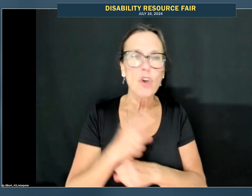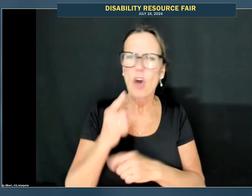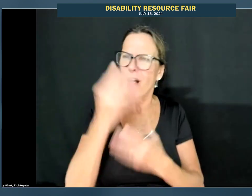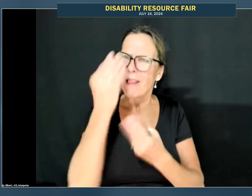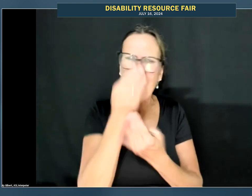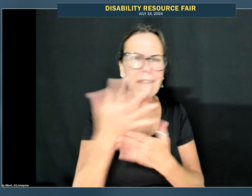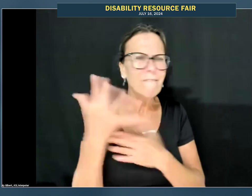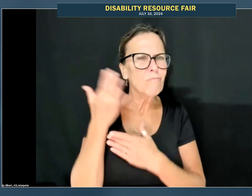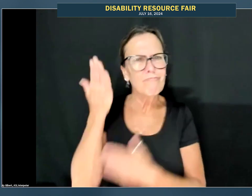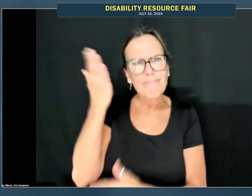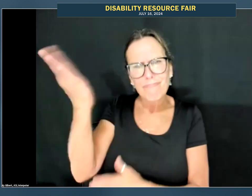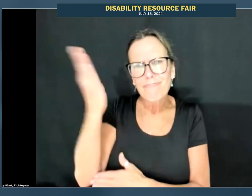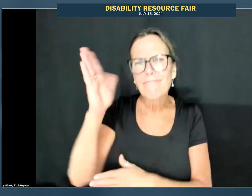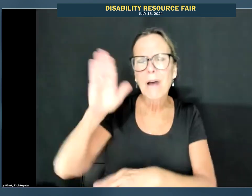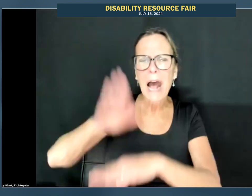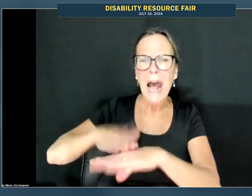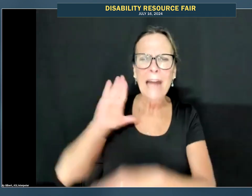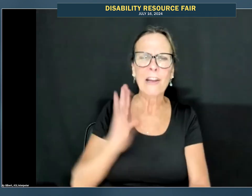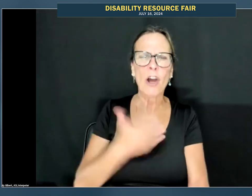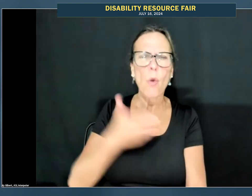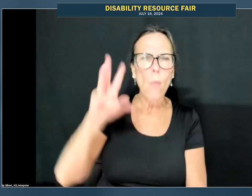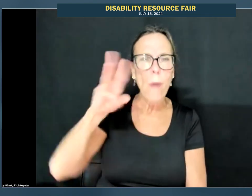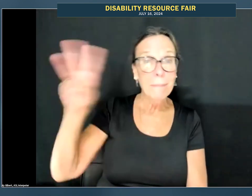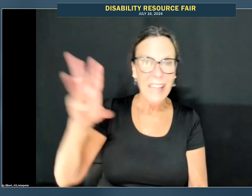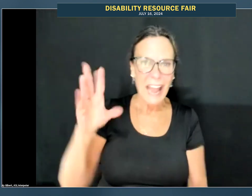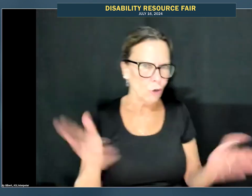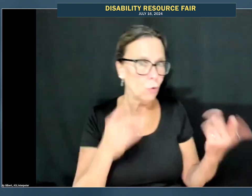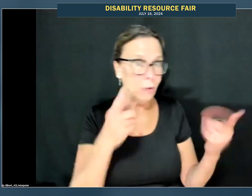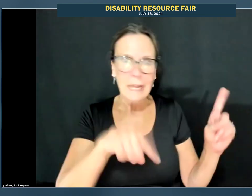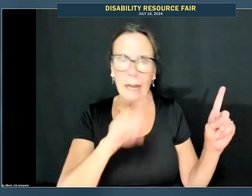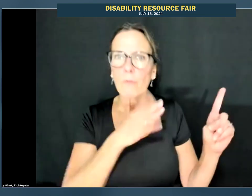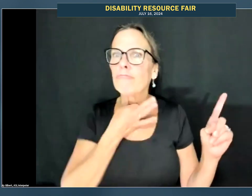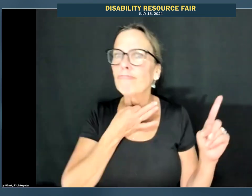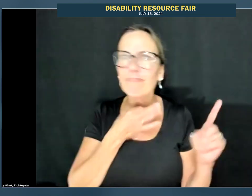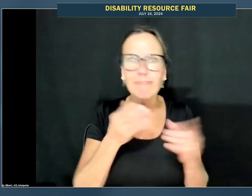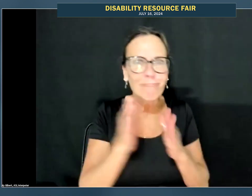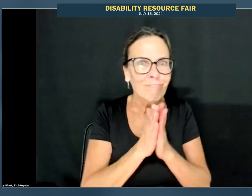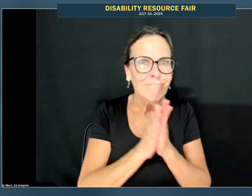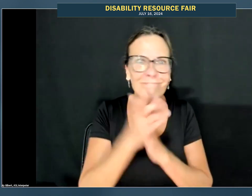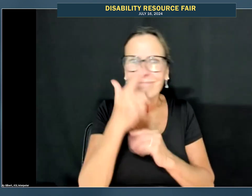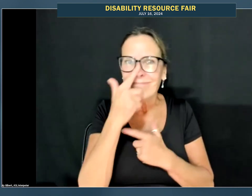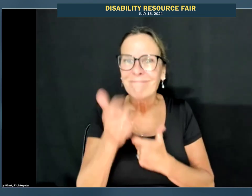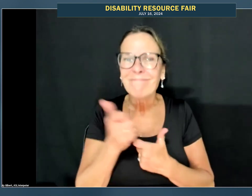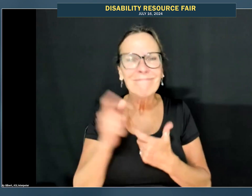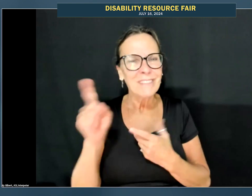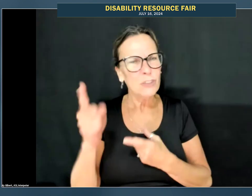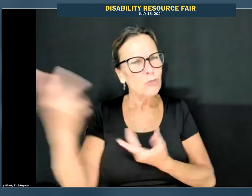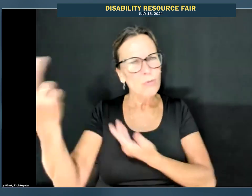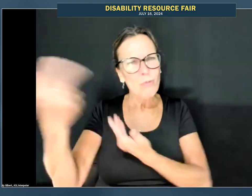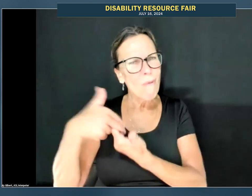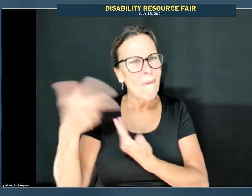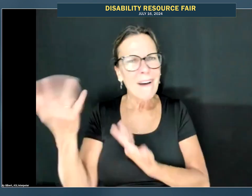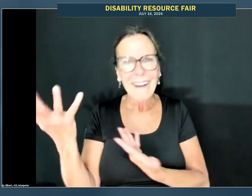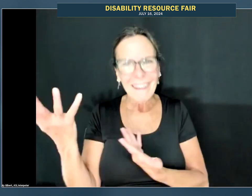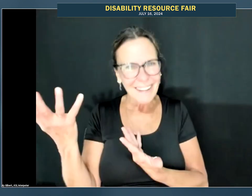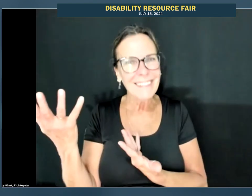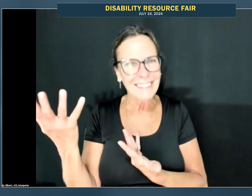website. I encourage anyone who is interested to take part in that.